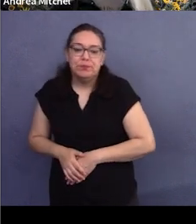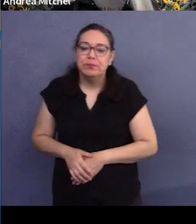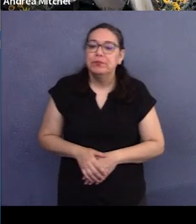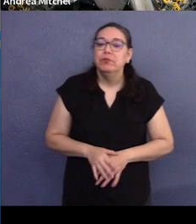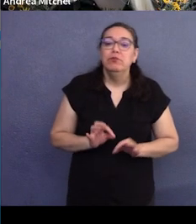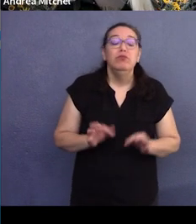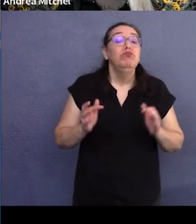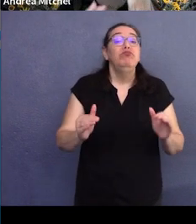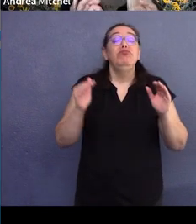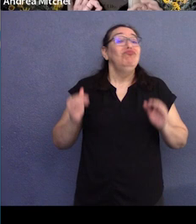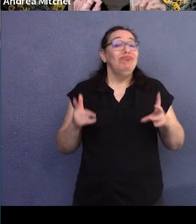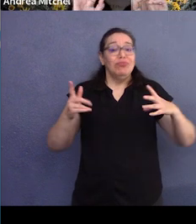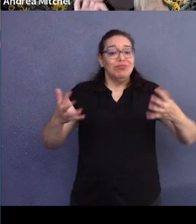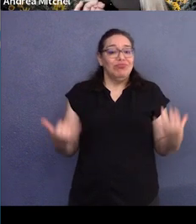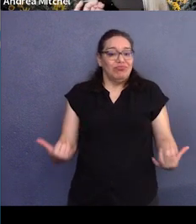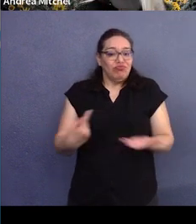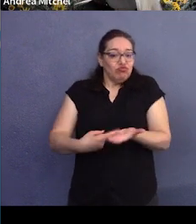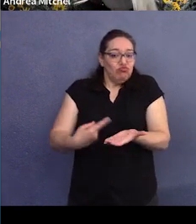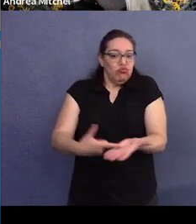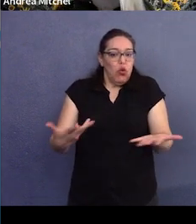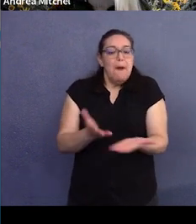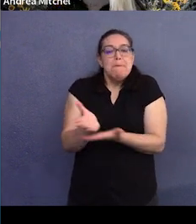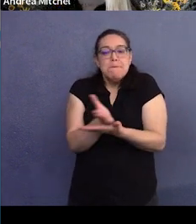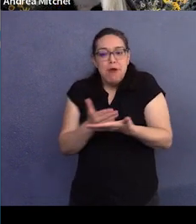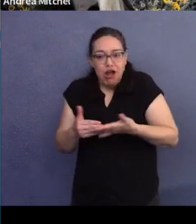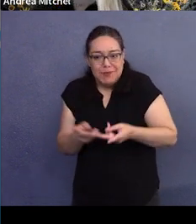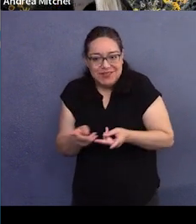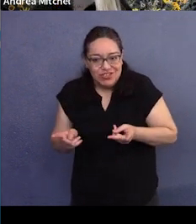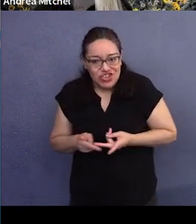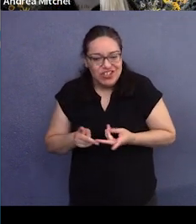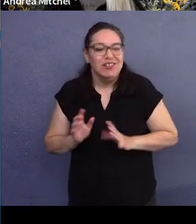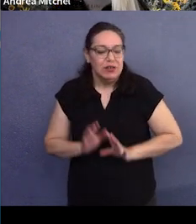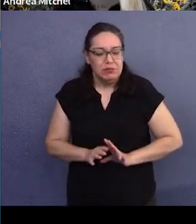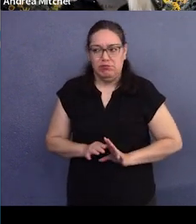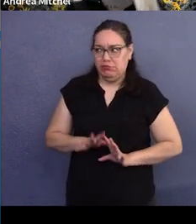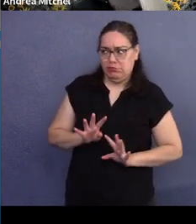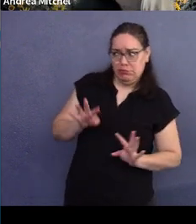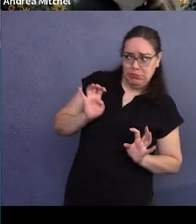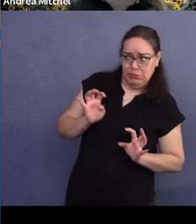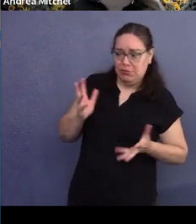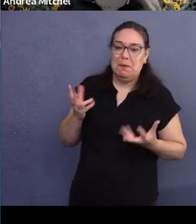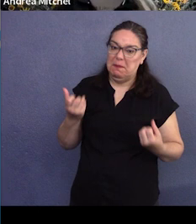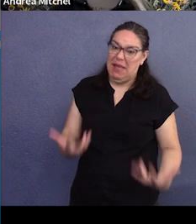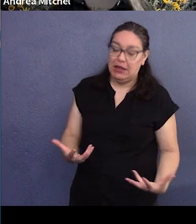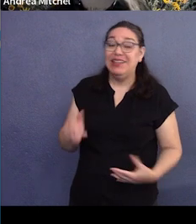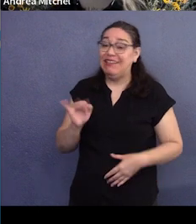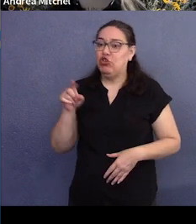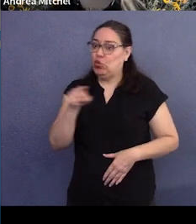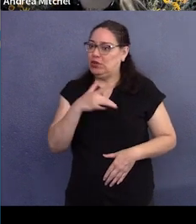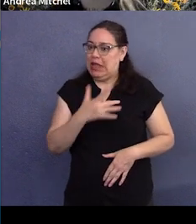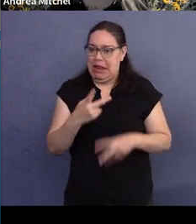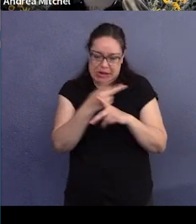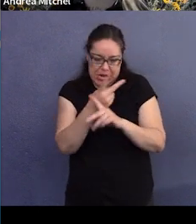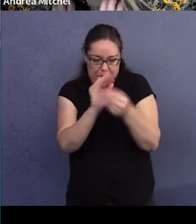Okay, now we're going to talk about partial positions. This is where, if you are math averse,